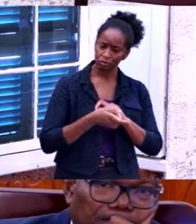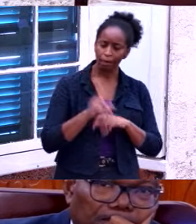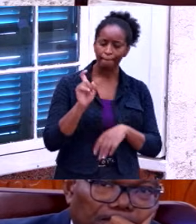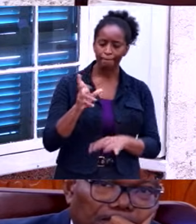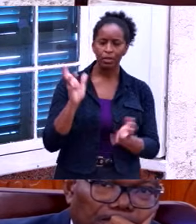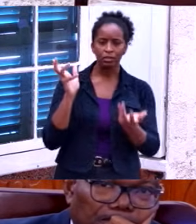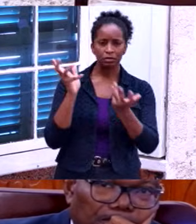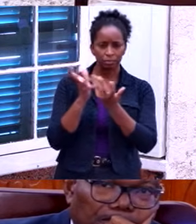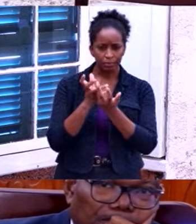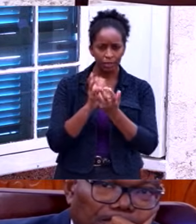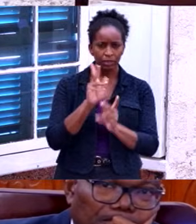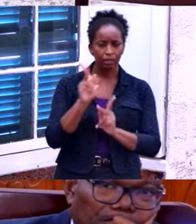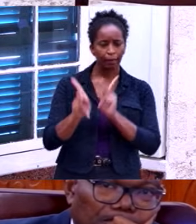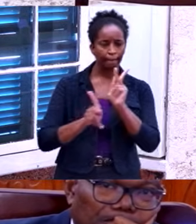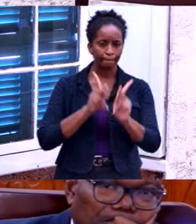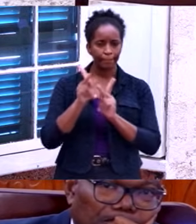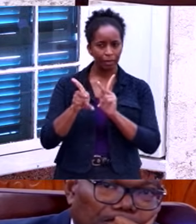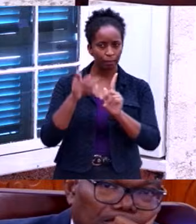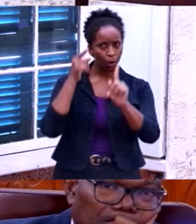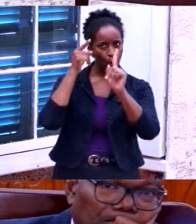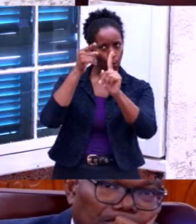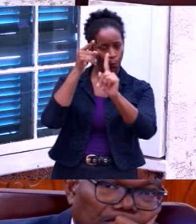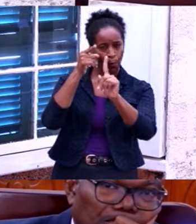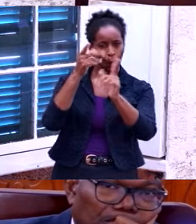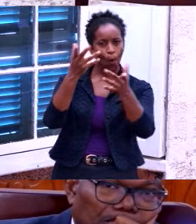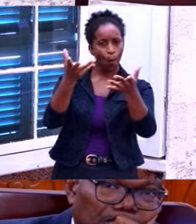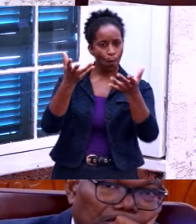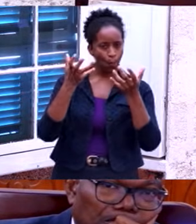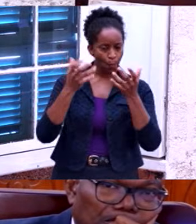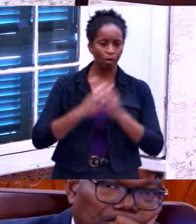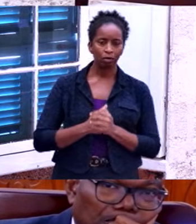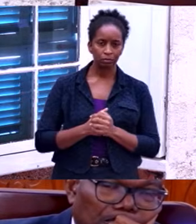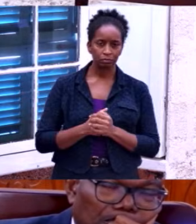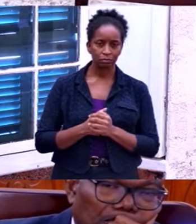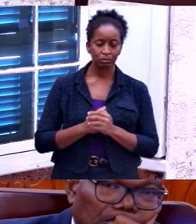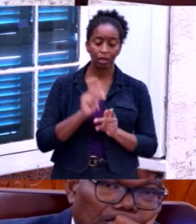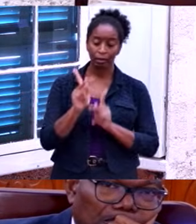They must change as our society changes.